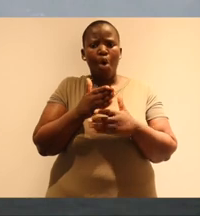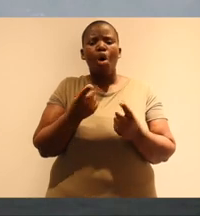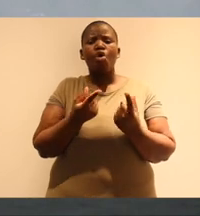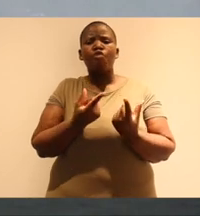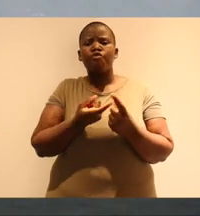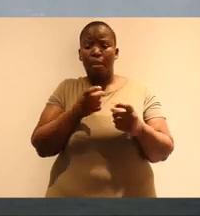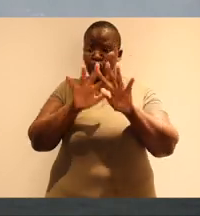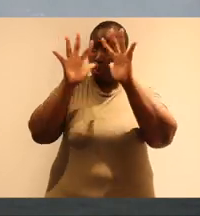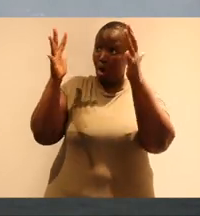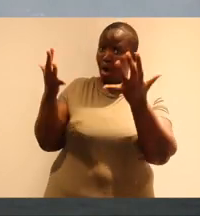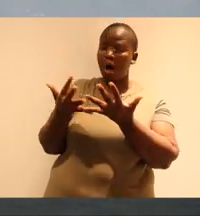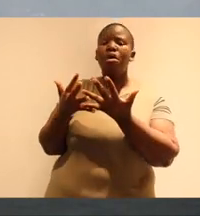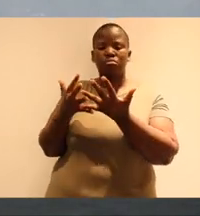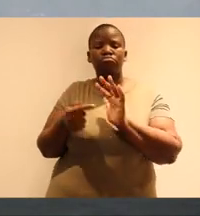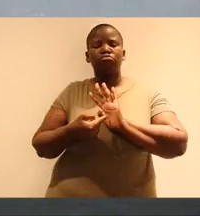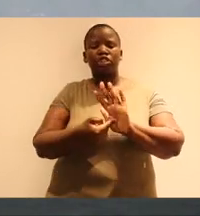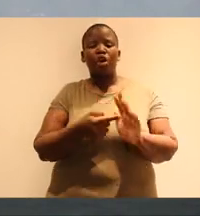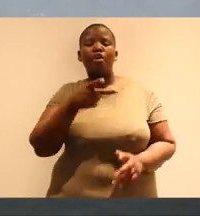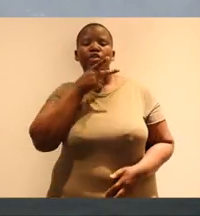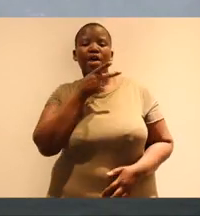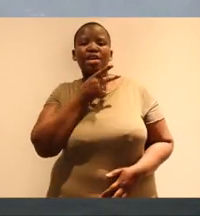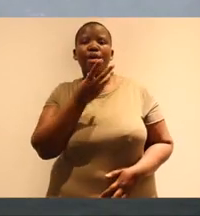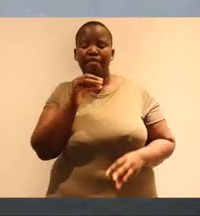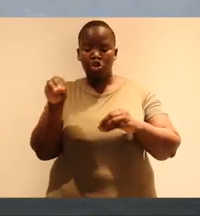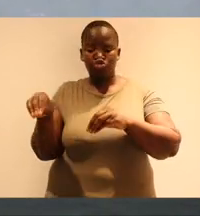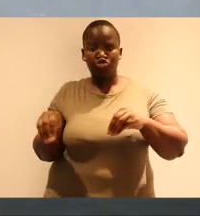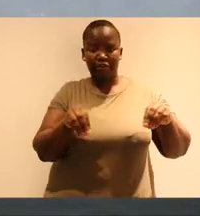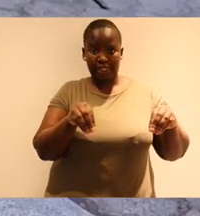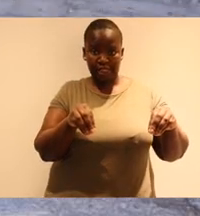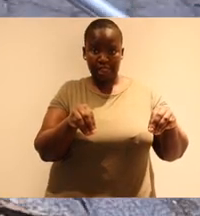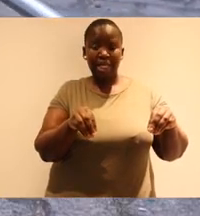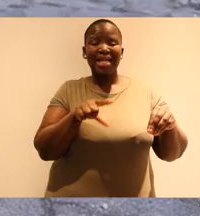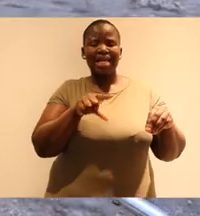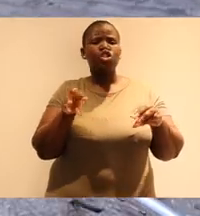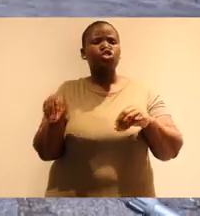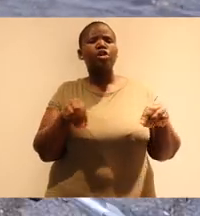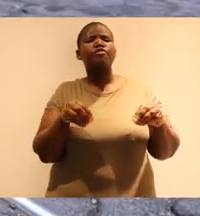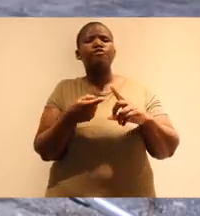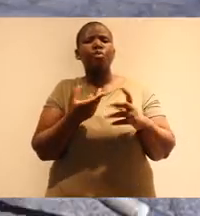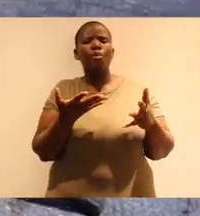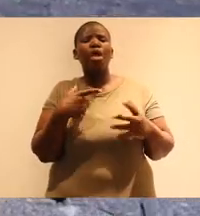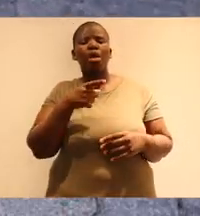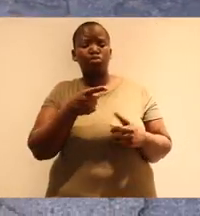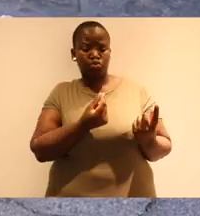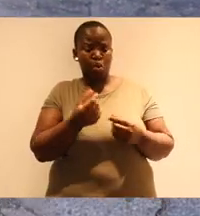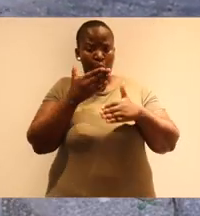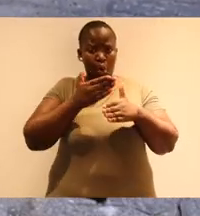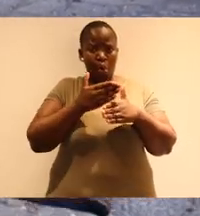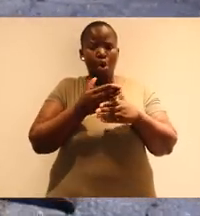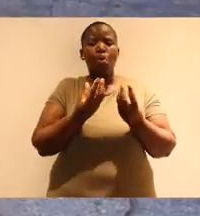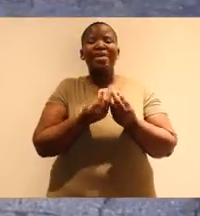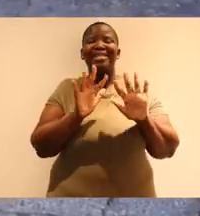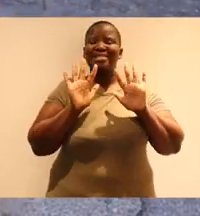On Fridays, we have a program called Shift, where it's an outcome of a residency that we did with 10 South African-based